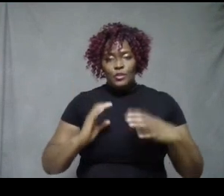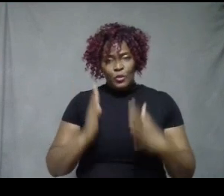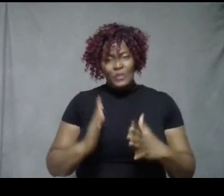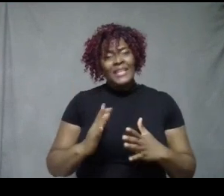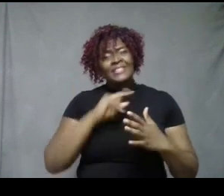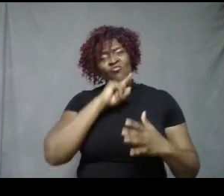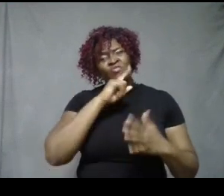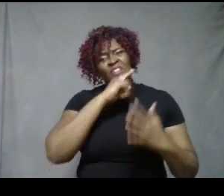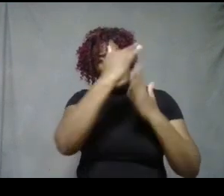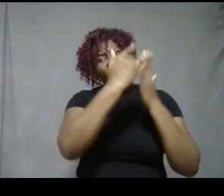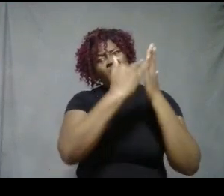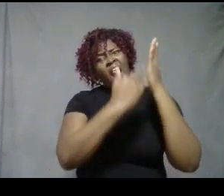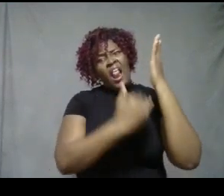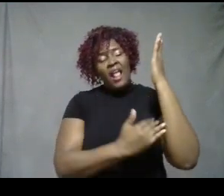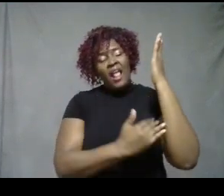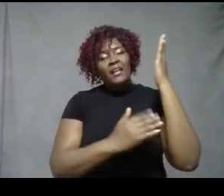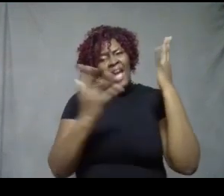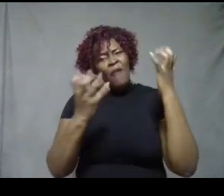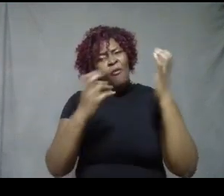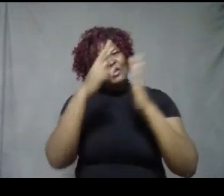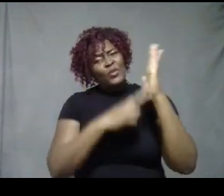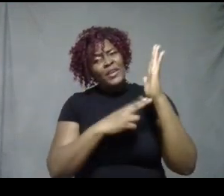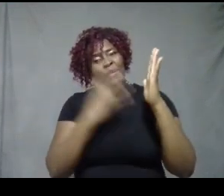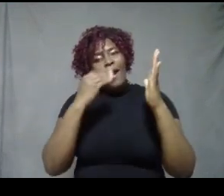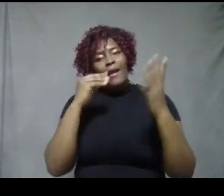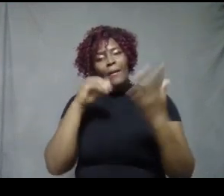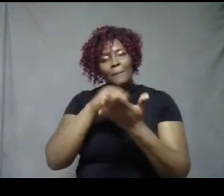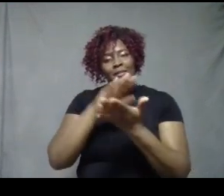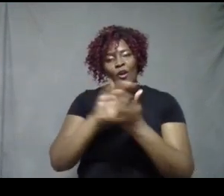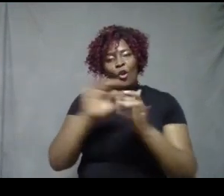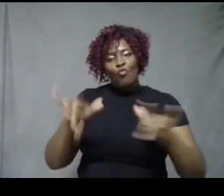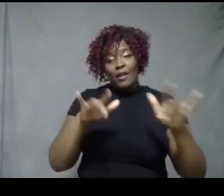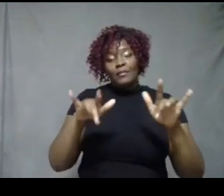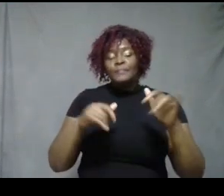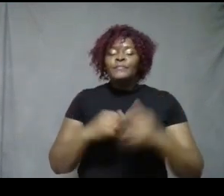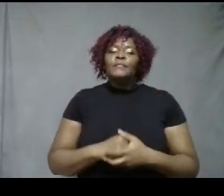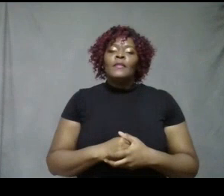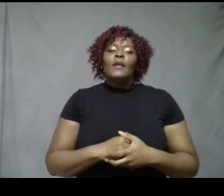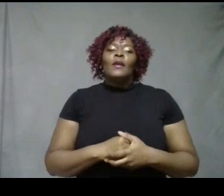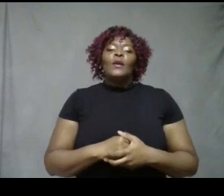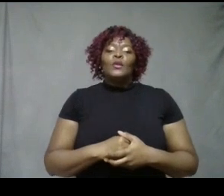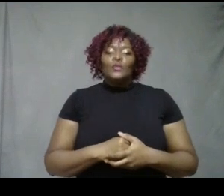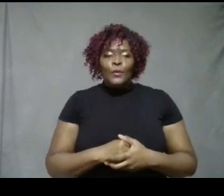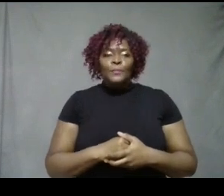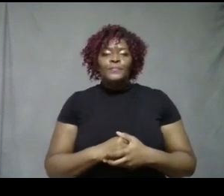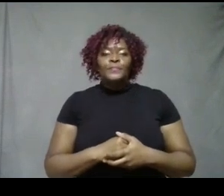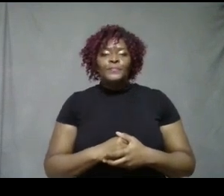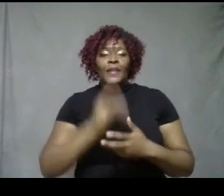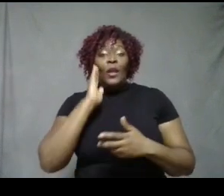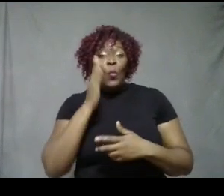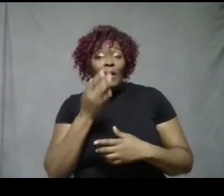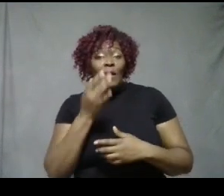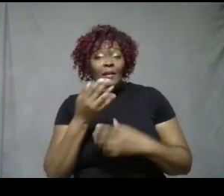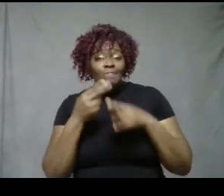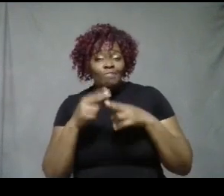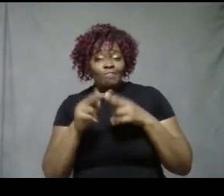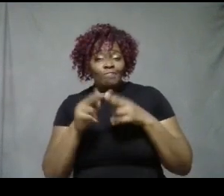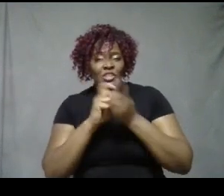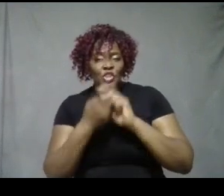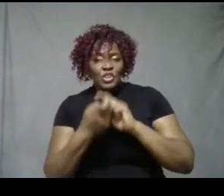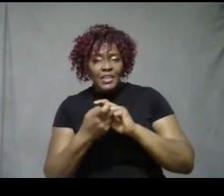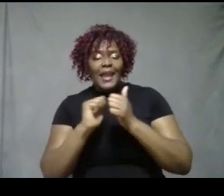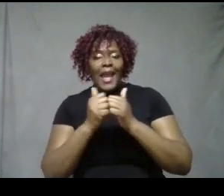in for the record. So do bear with me. The City of Boynton Beach Water Utility will be temporarily changing its water treatment disinfection process